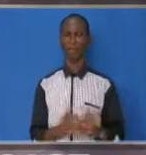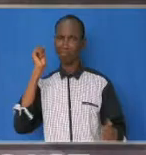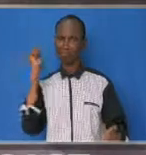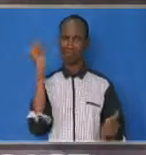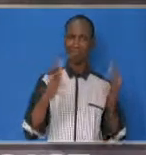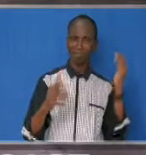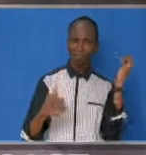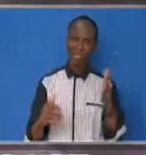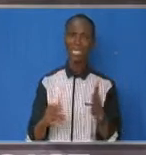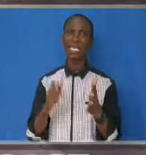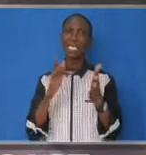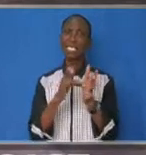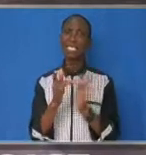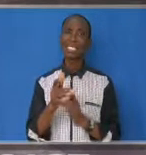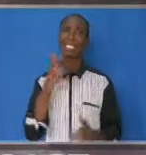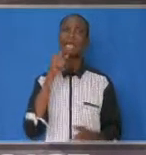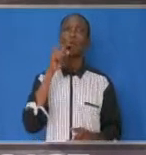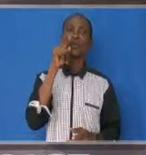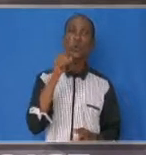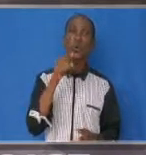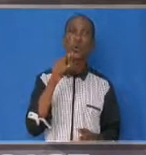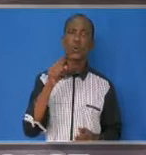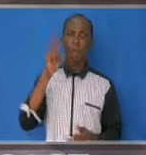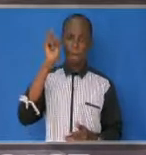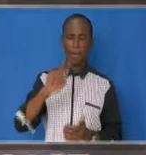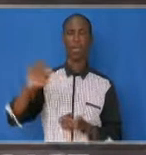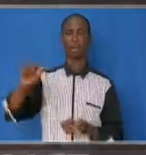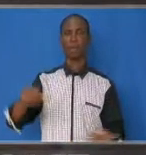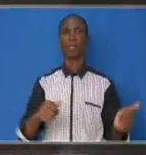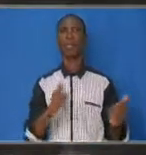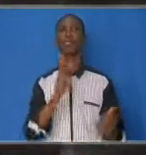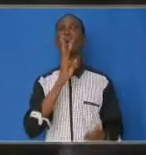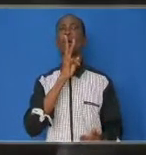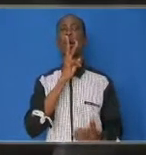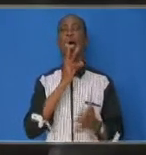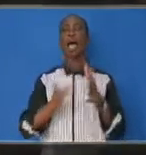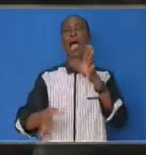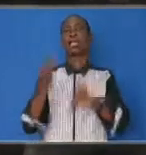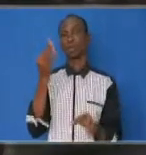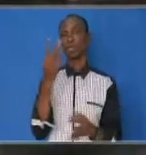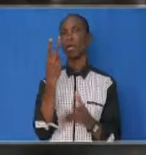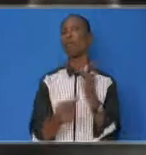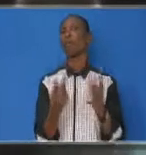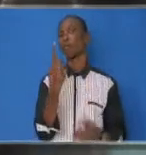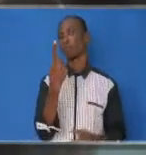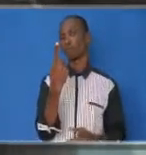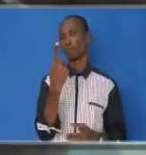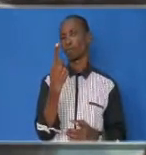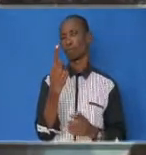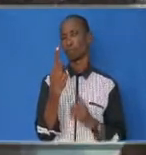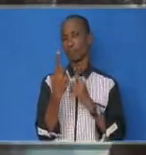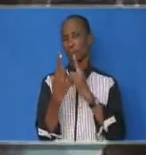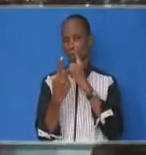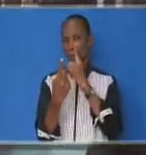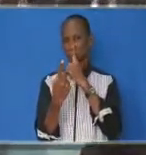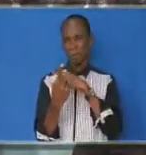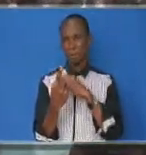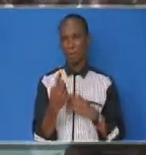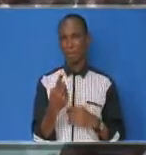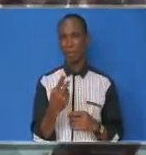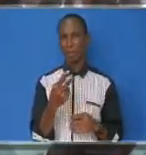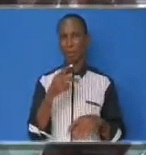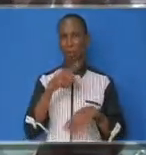the aftermath of baptism. Now, with regards to the candidates for baptism, when we go to